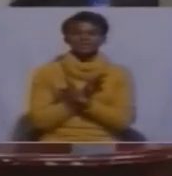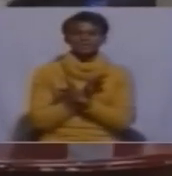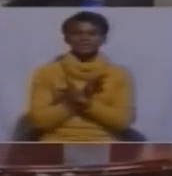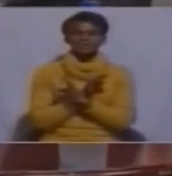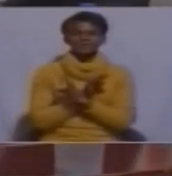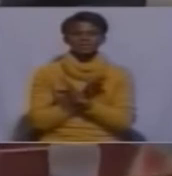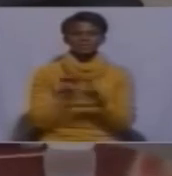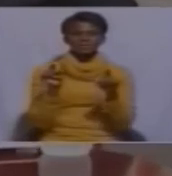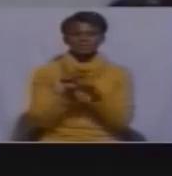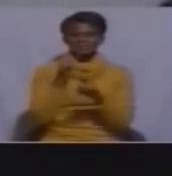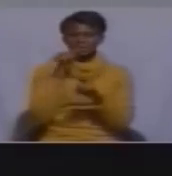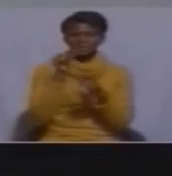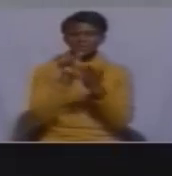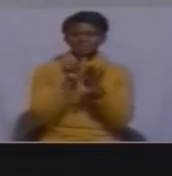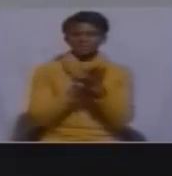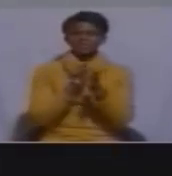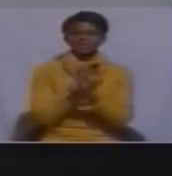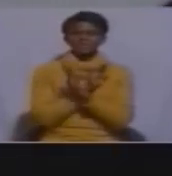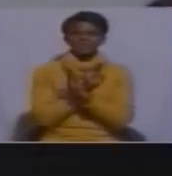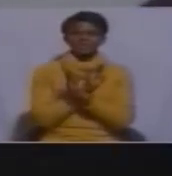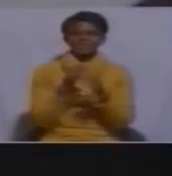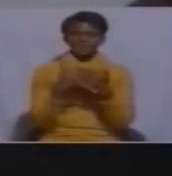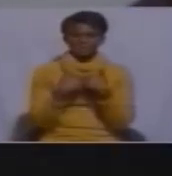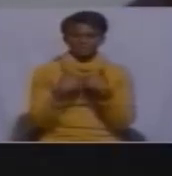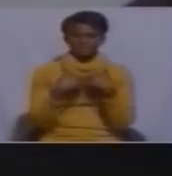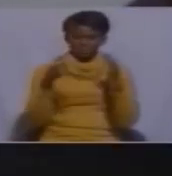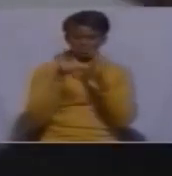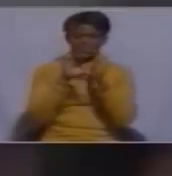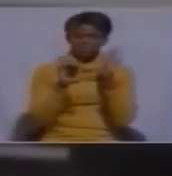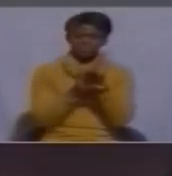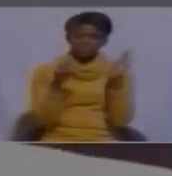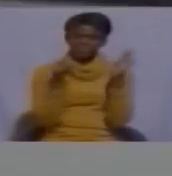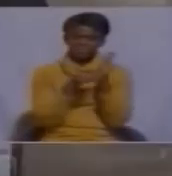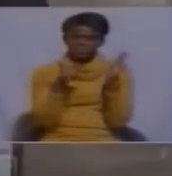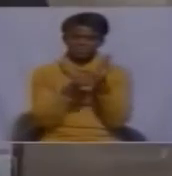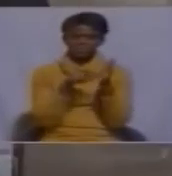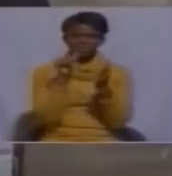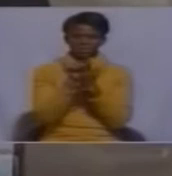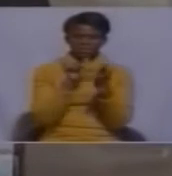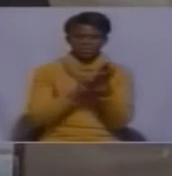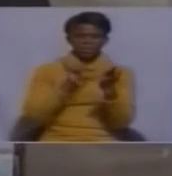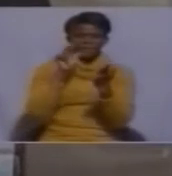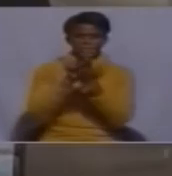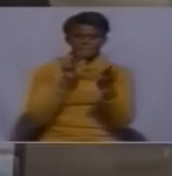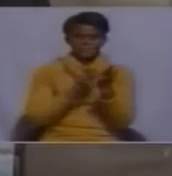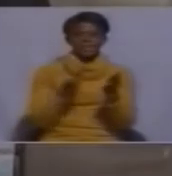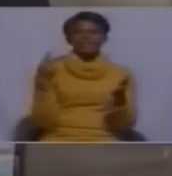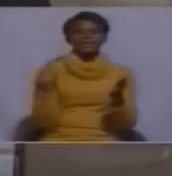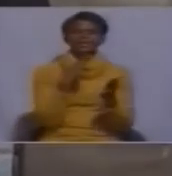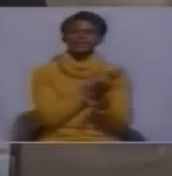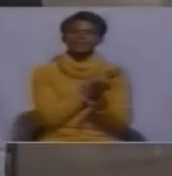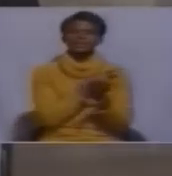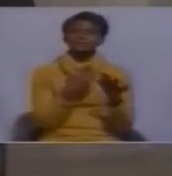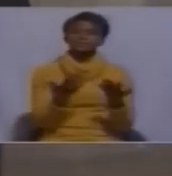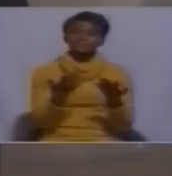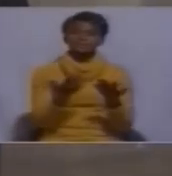And it says that the law in Zambia consists of this Constitution, the laws enacted by Parliament, statutory